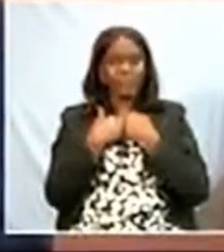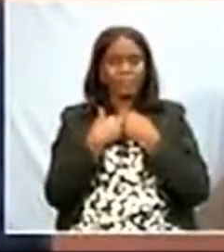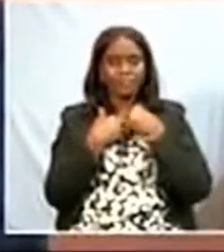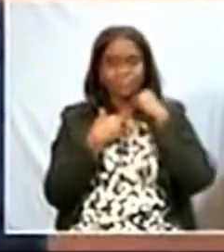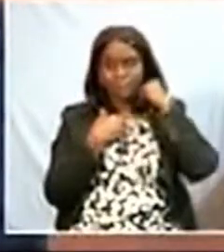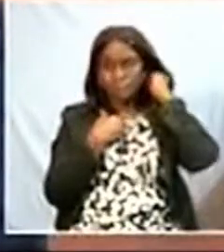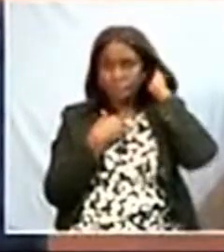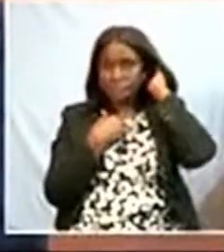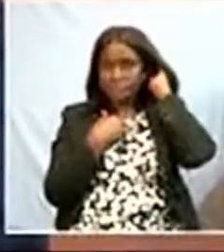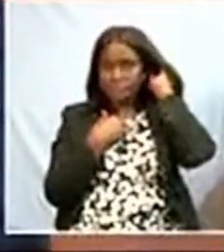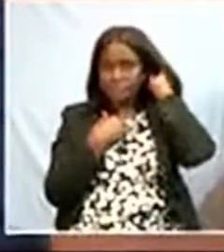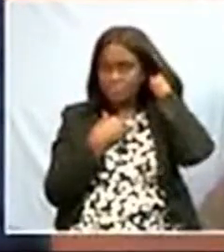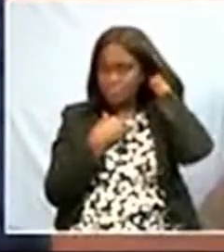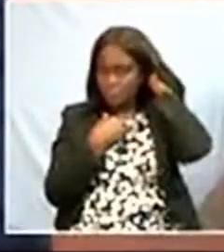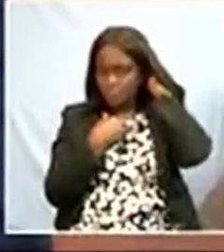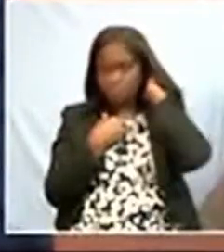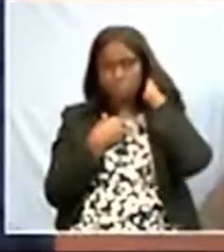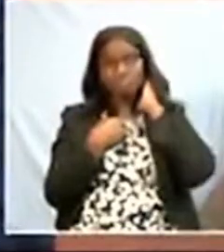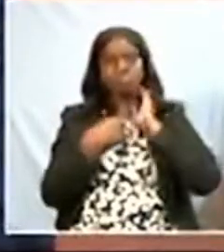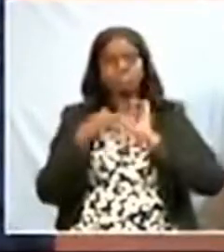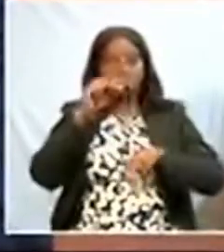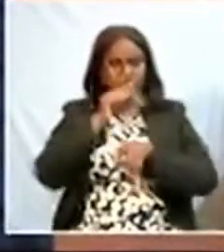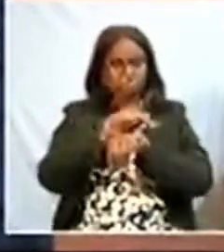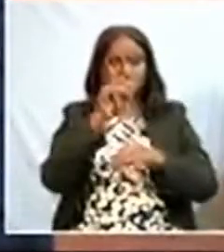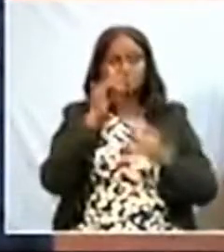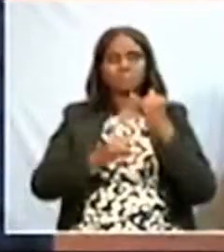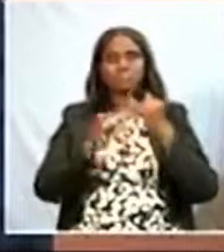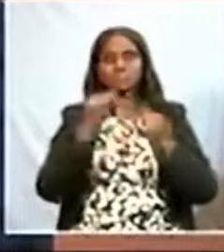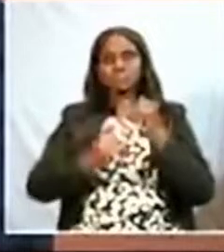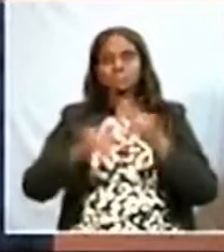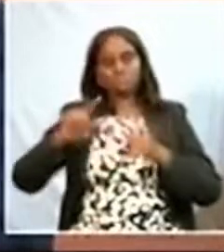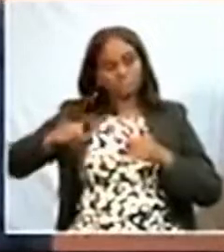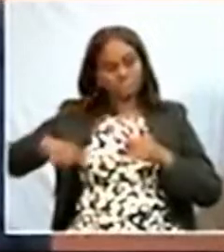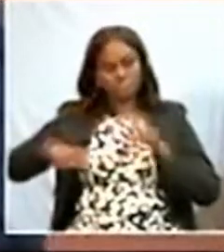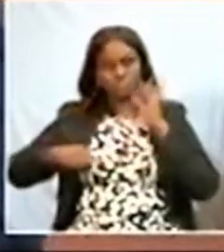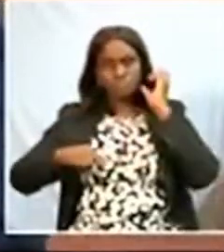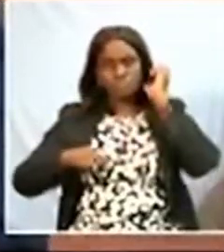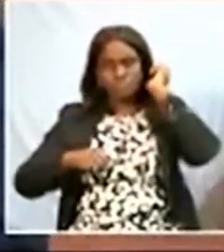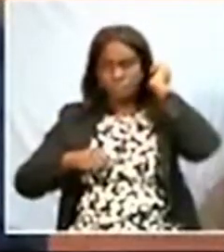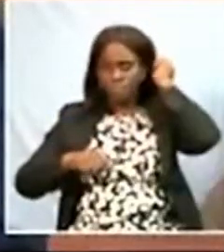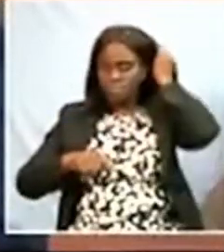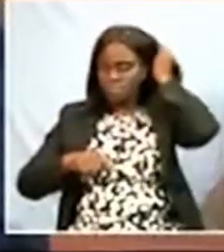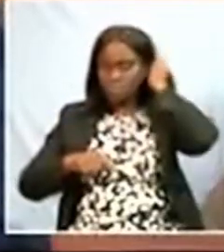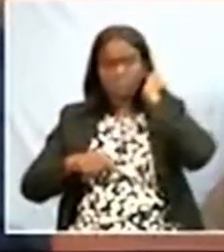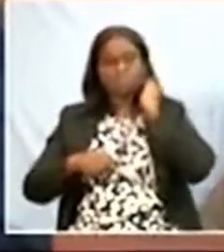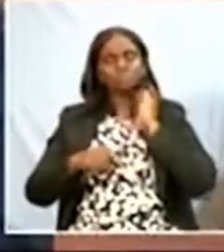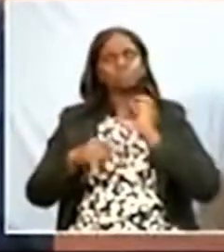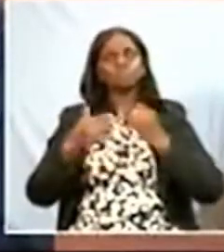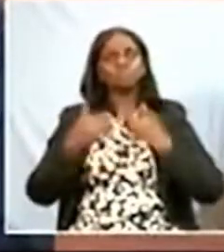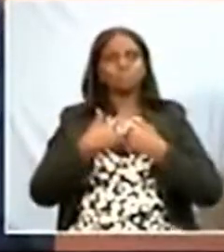that projects are not complete, projects are delayed, and we have our